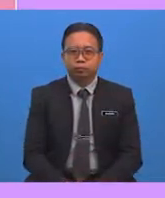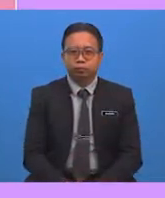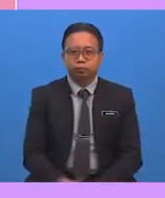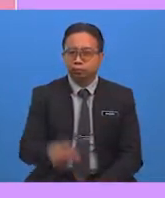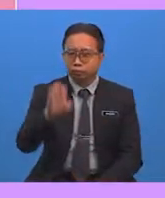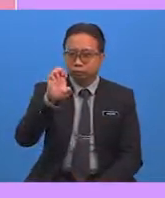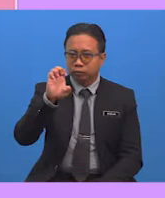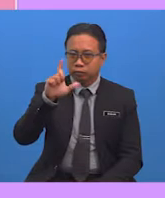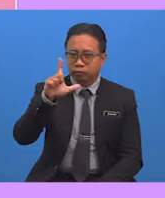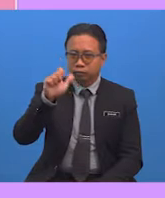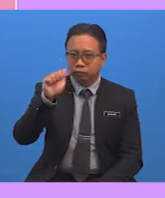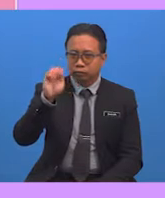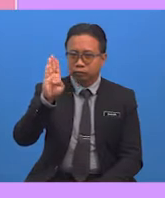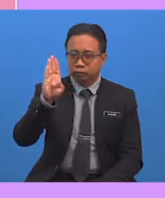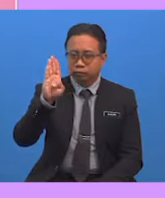Elaboration: